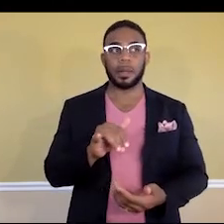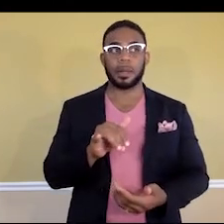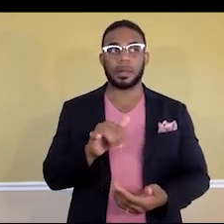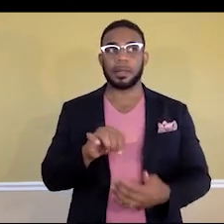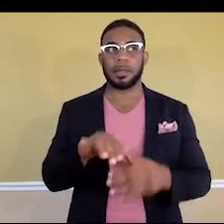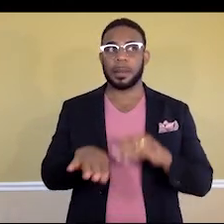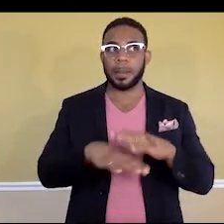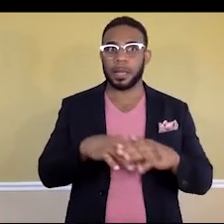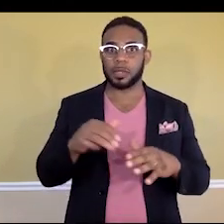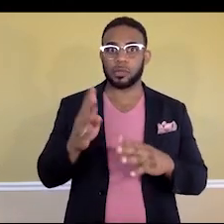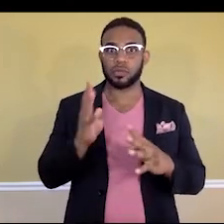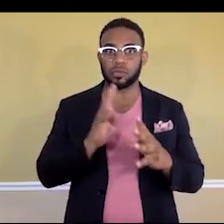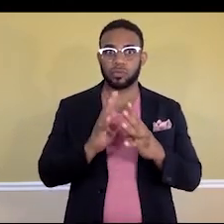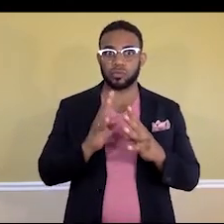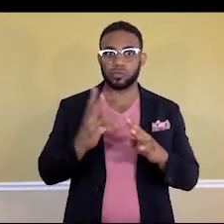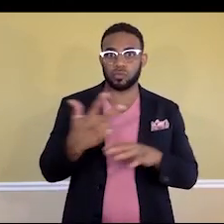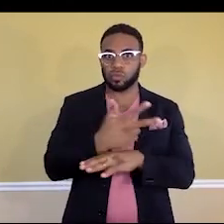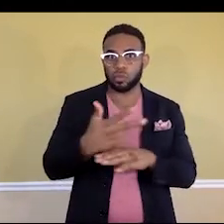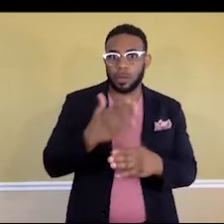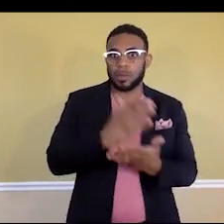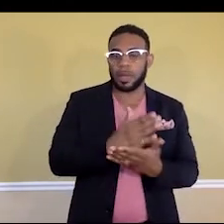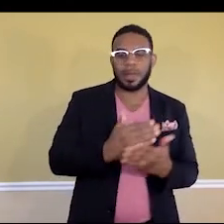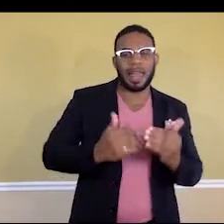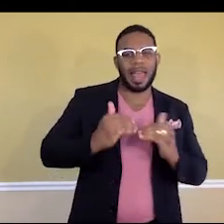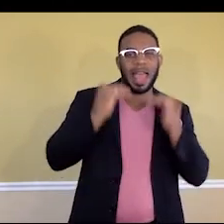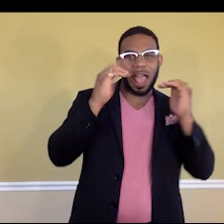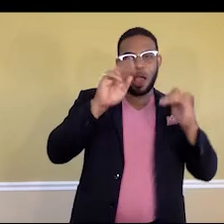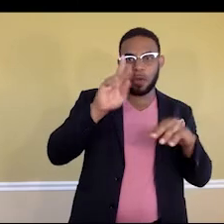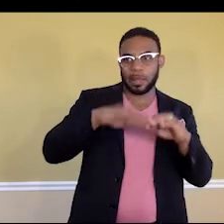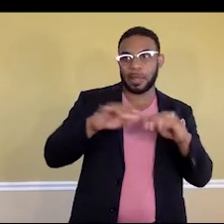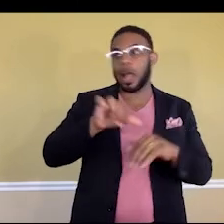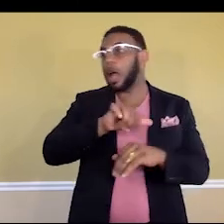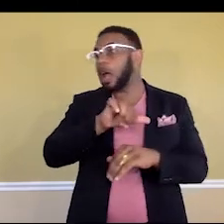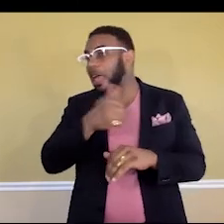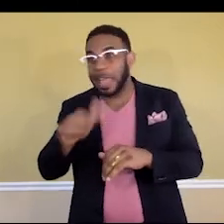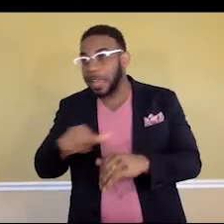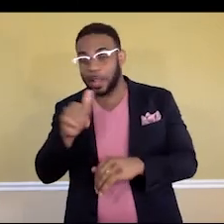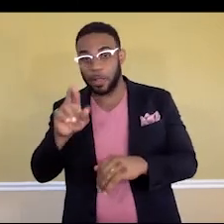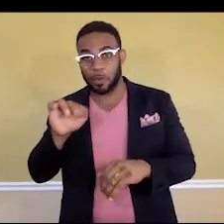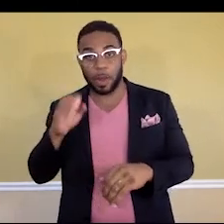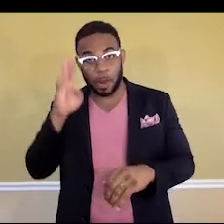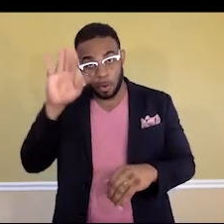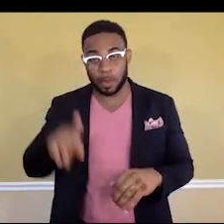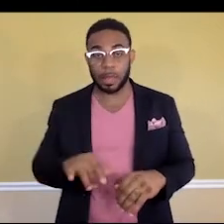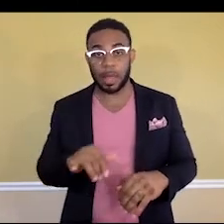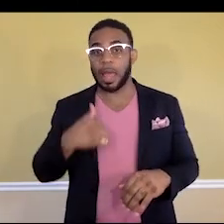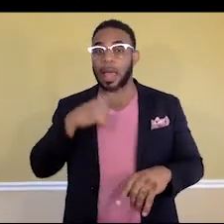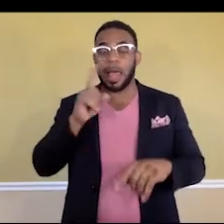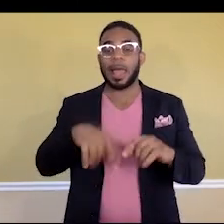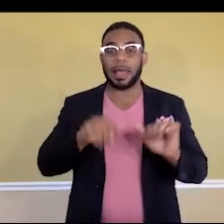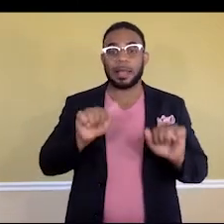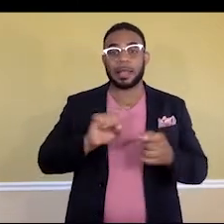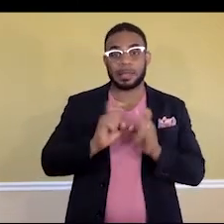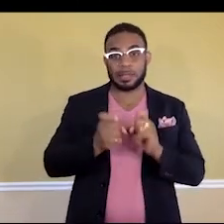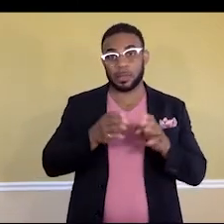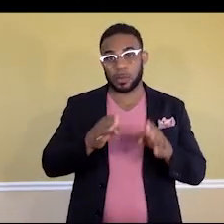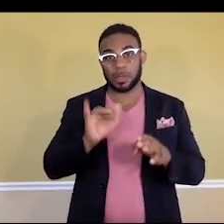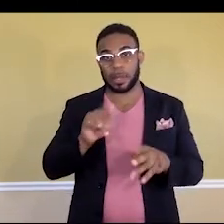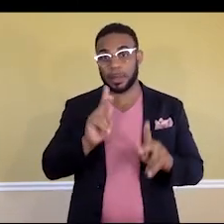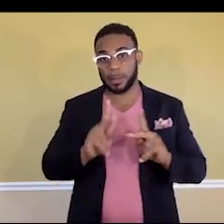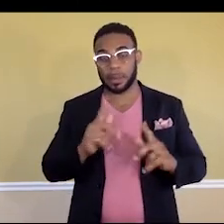in these basic traffic stops at a higher rate than people of every other race. Knowing that, I can change the way